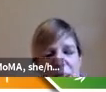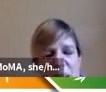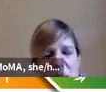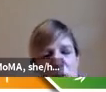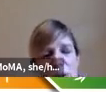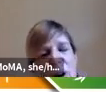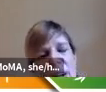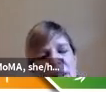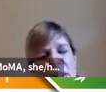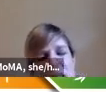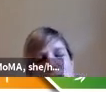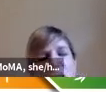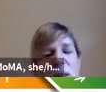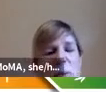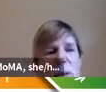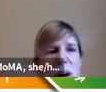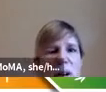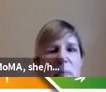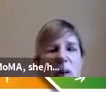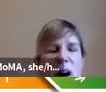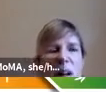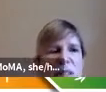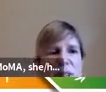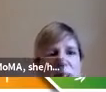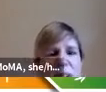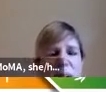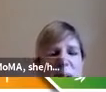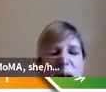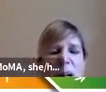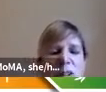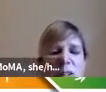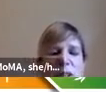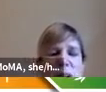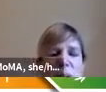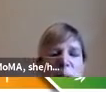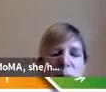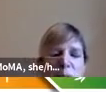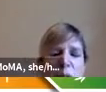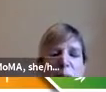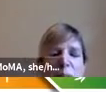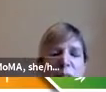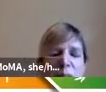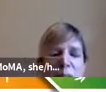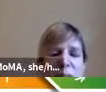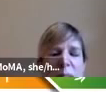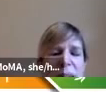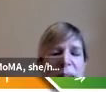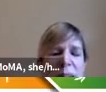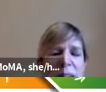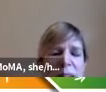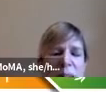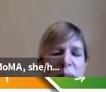had for you guys. Can you talk a little bit about cost? How much does captioning